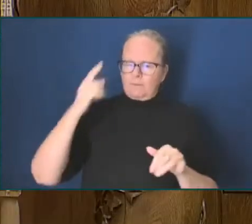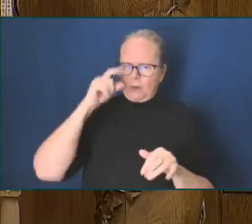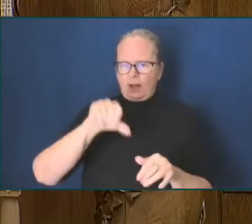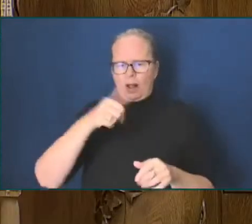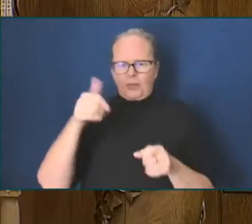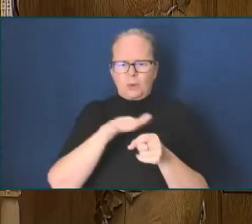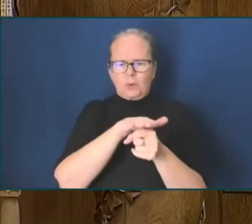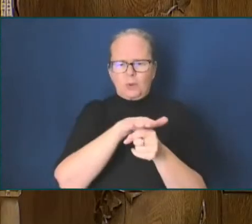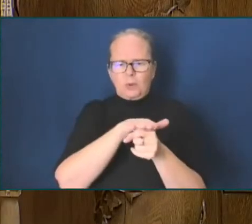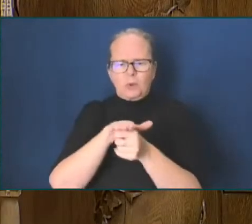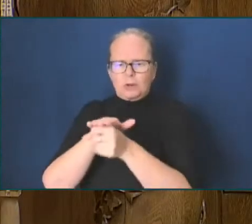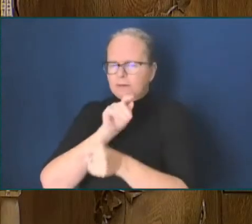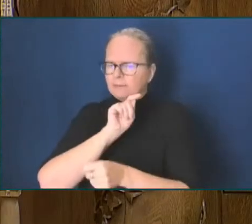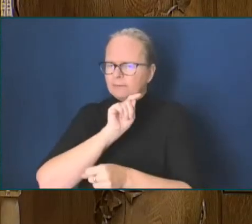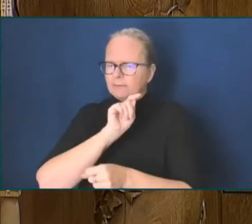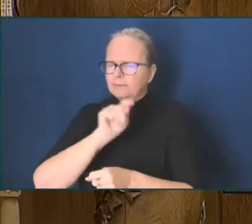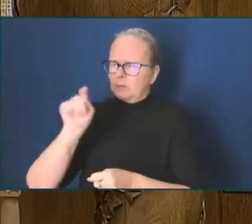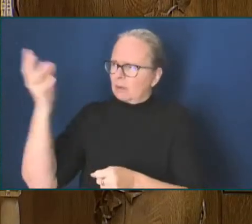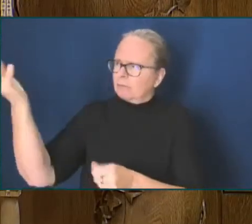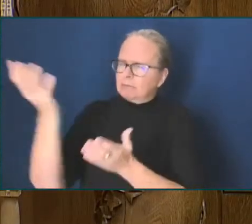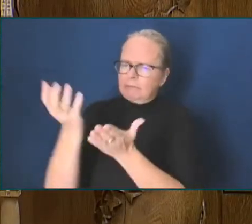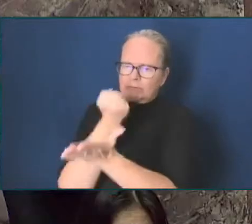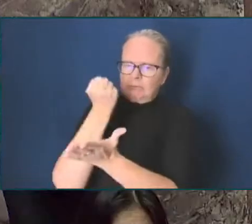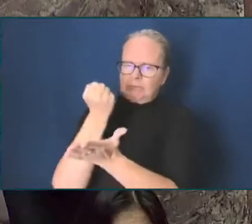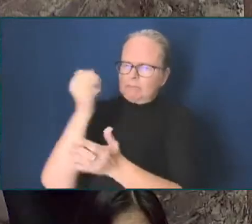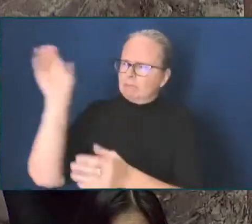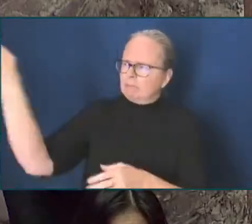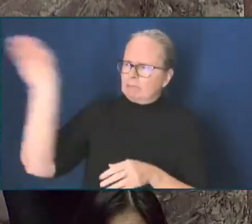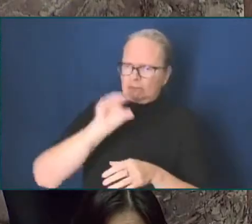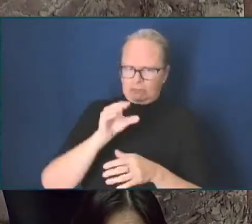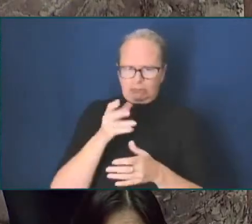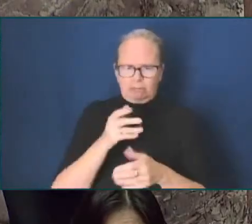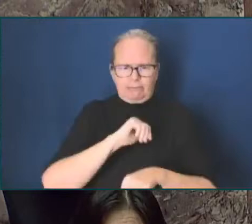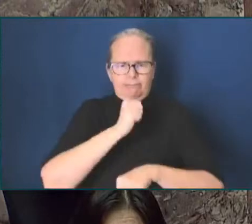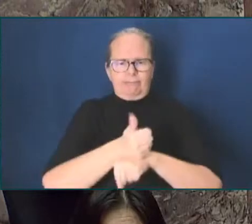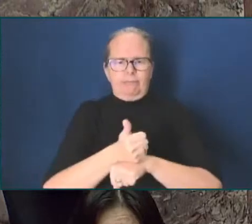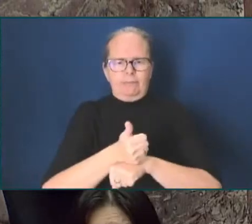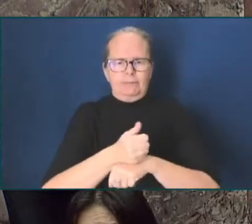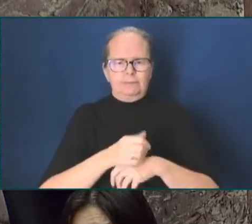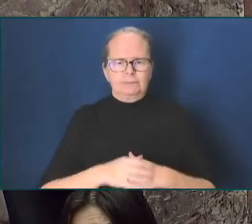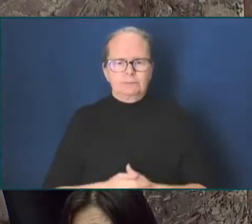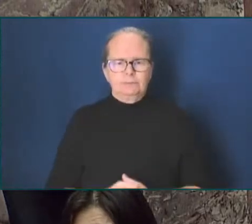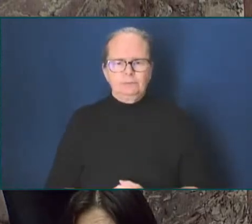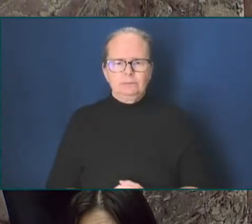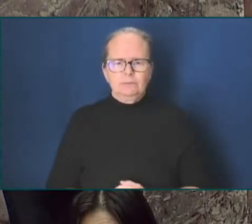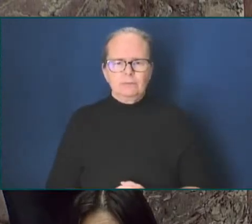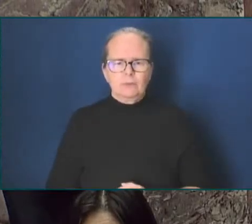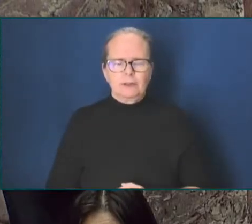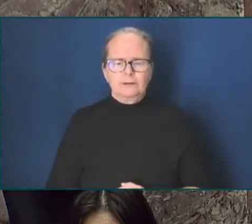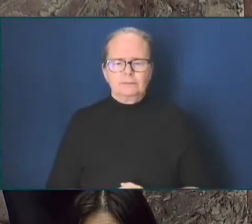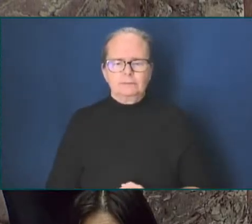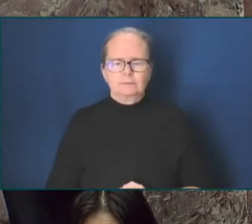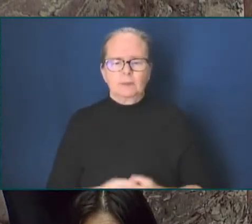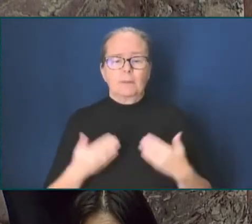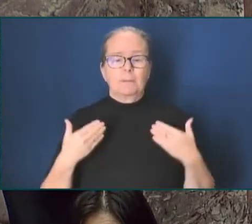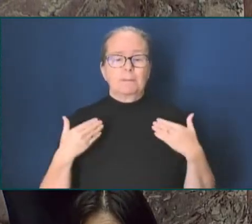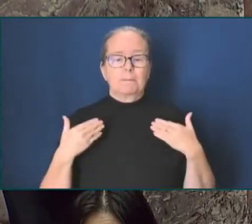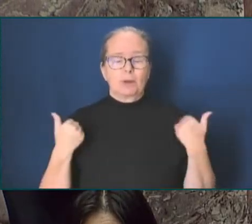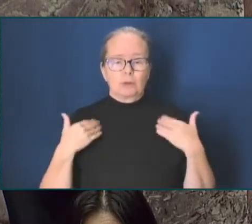of Health. Well, thank to the member for his question. I just note